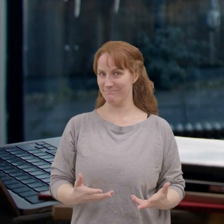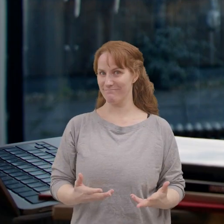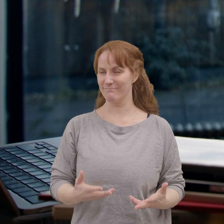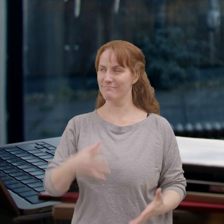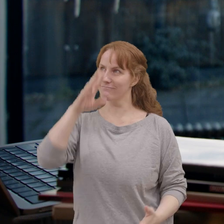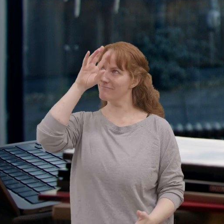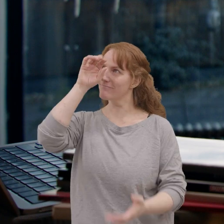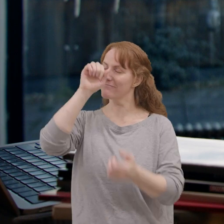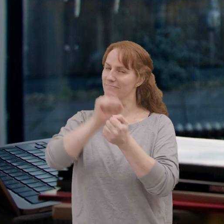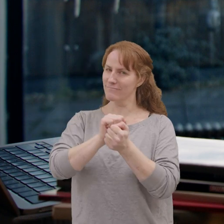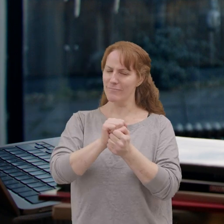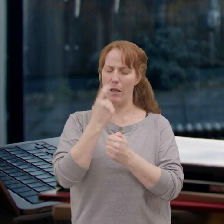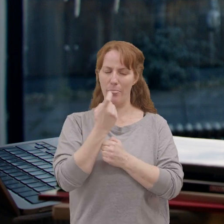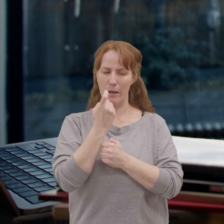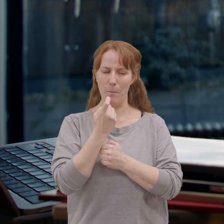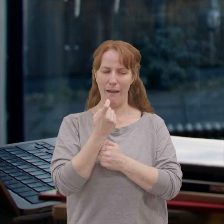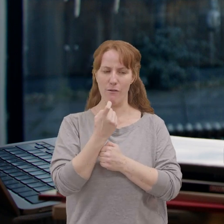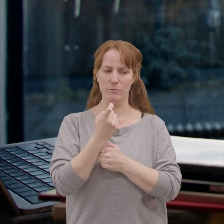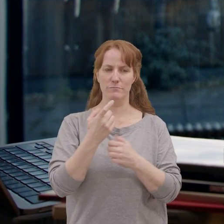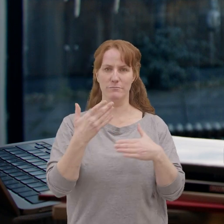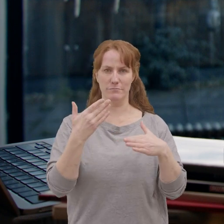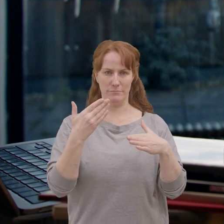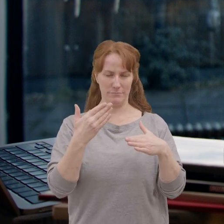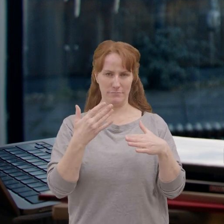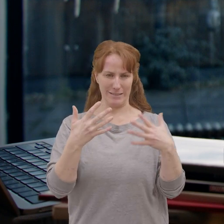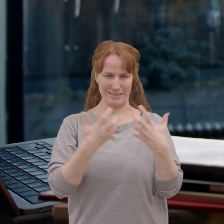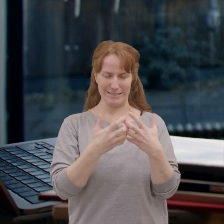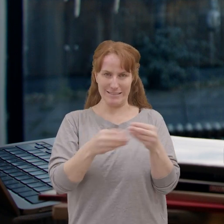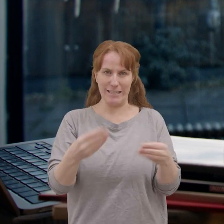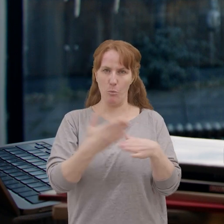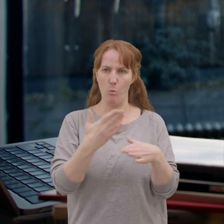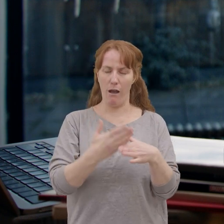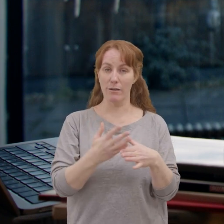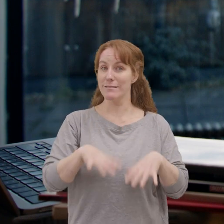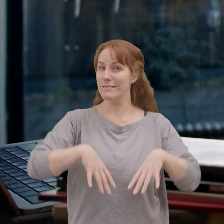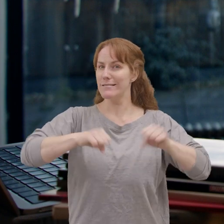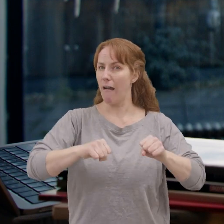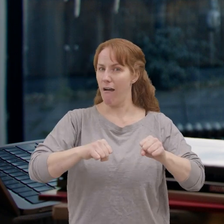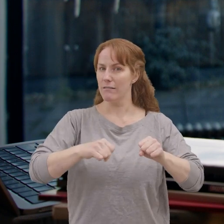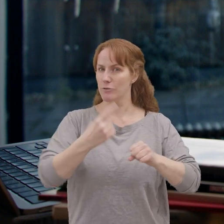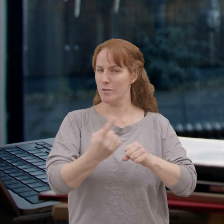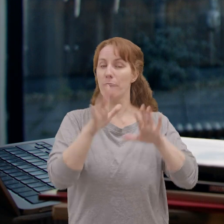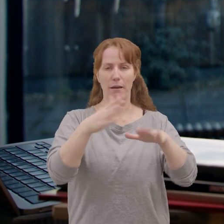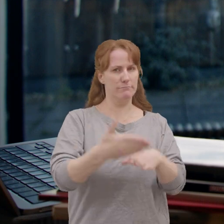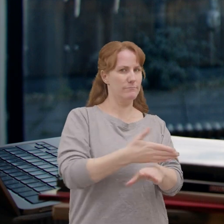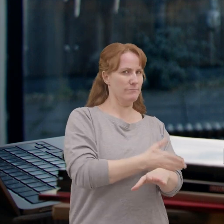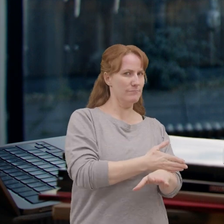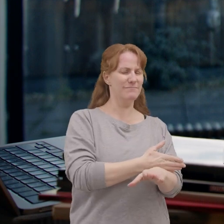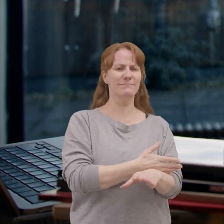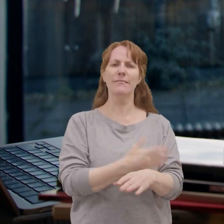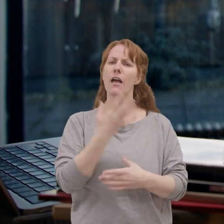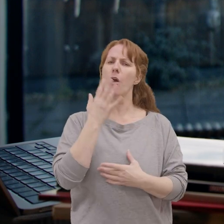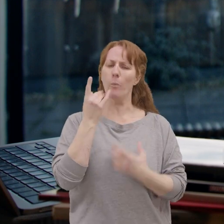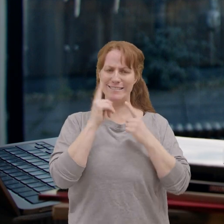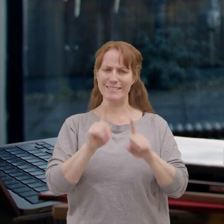So now that we've thought about what makes a scene work, let's make a start on creating your own. But just before we do that, I'm